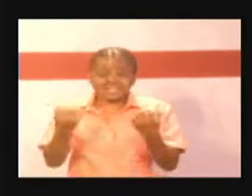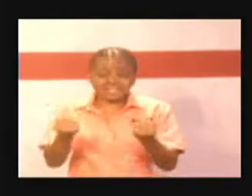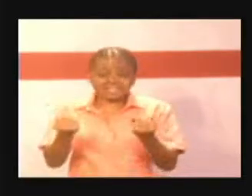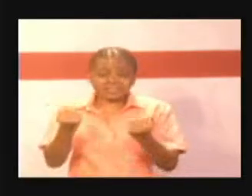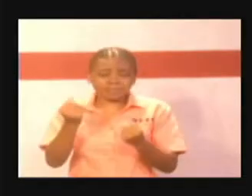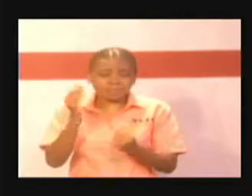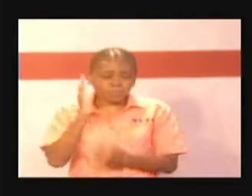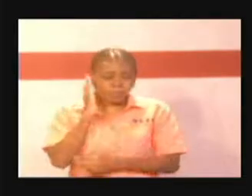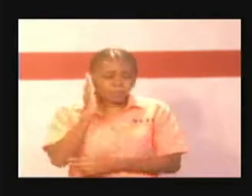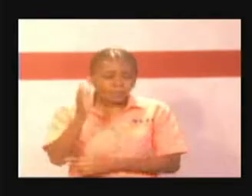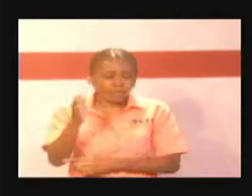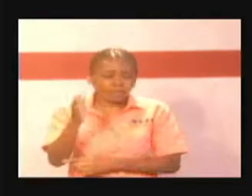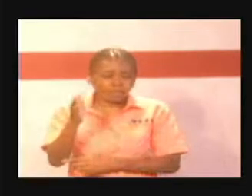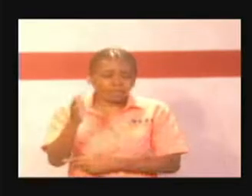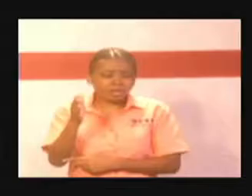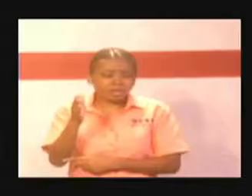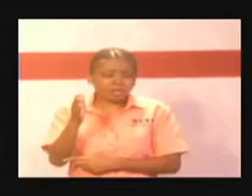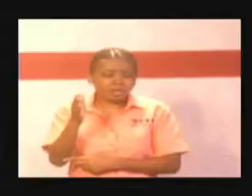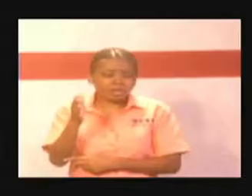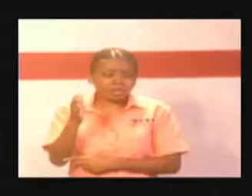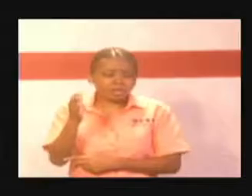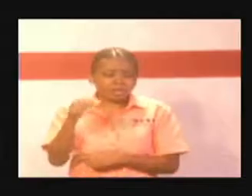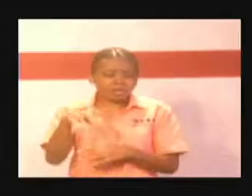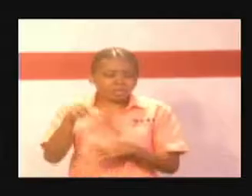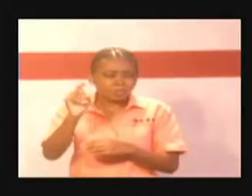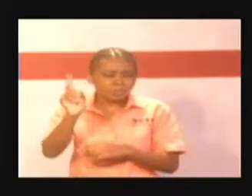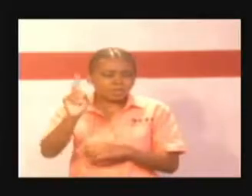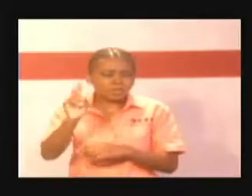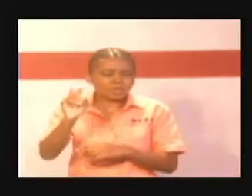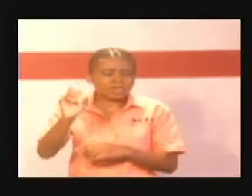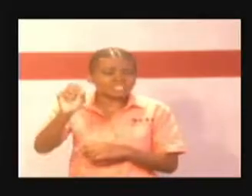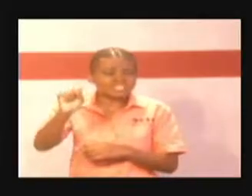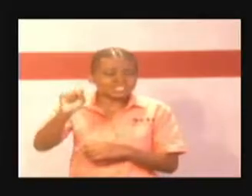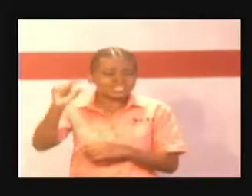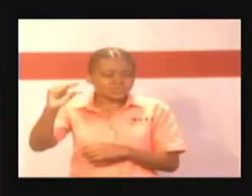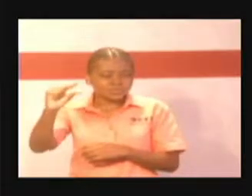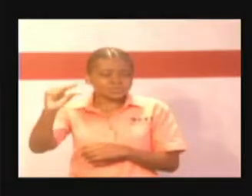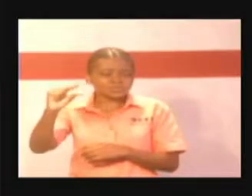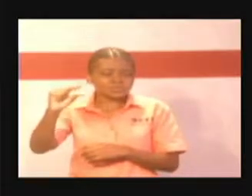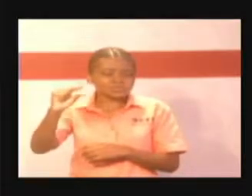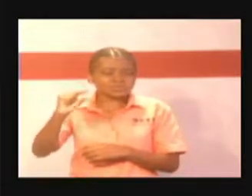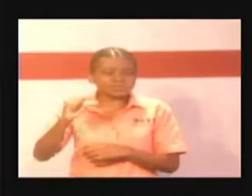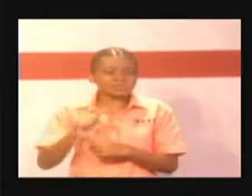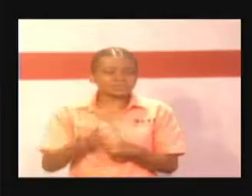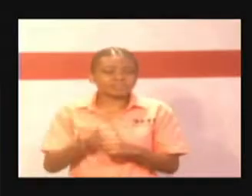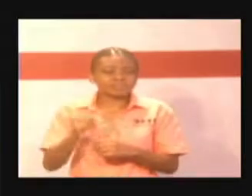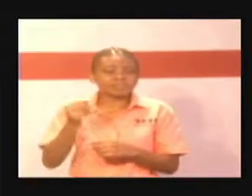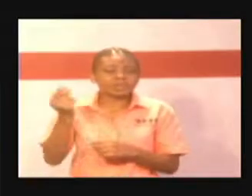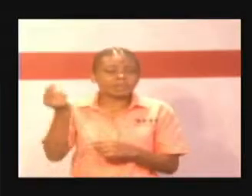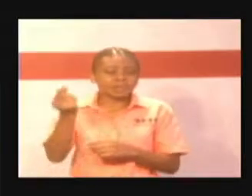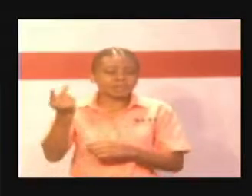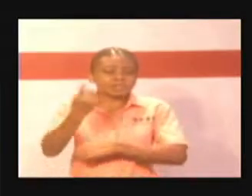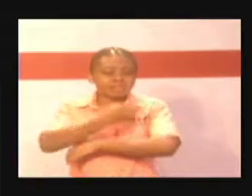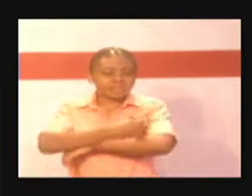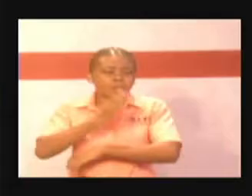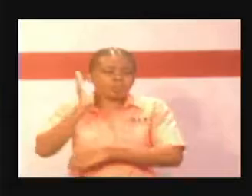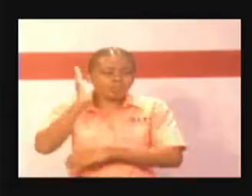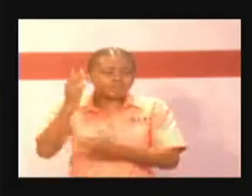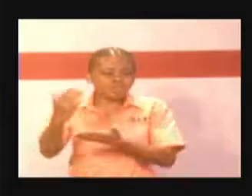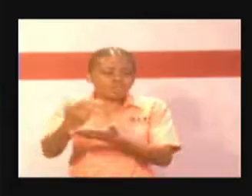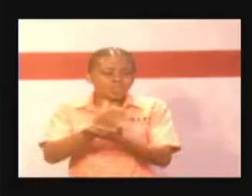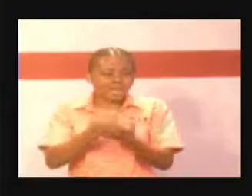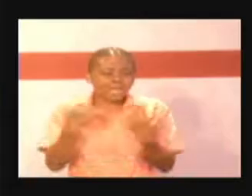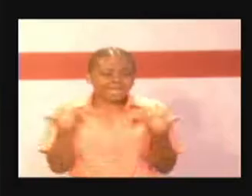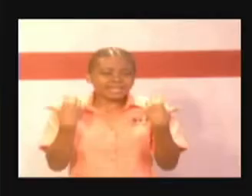Grande Civic Center on both days. For persons without direct transportation, we will